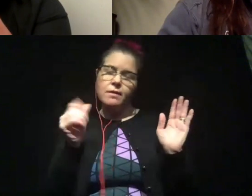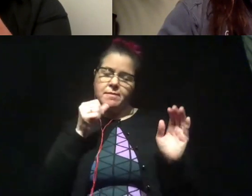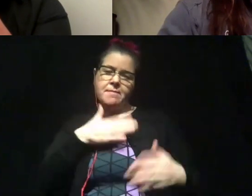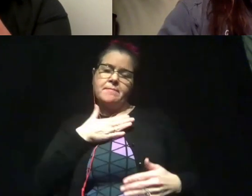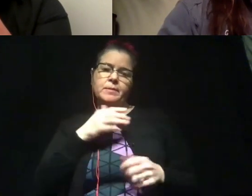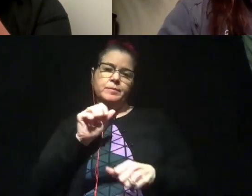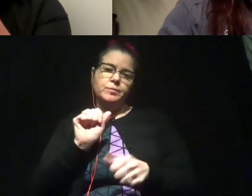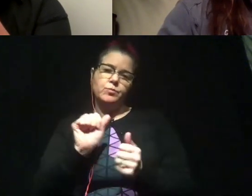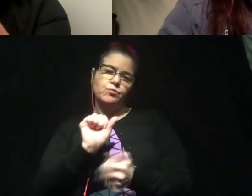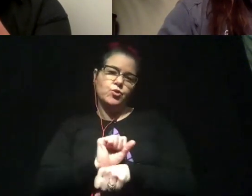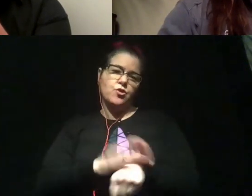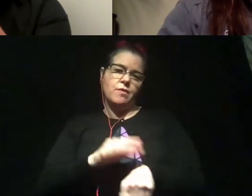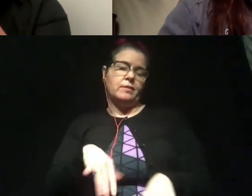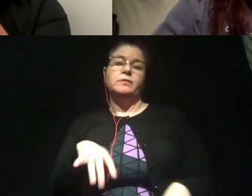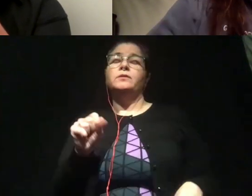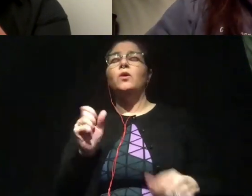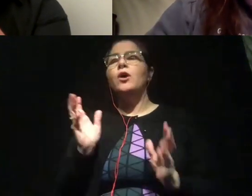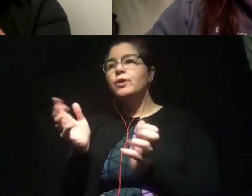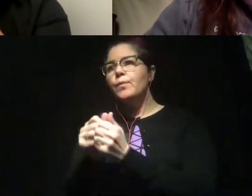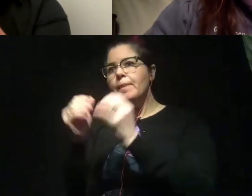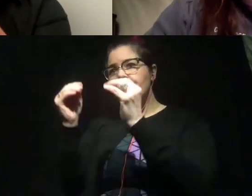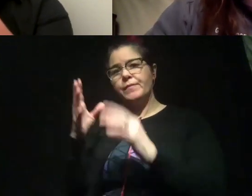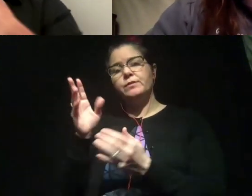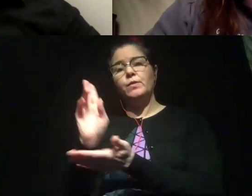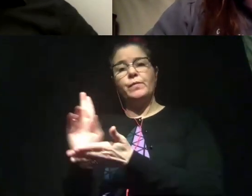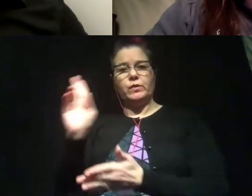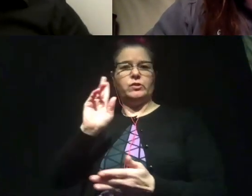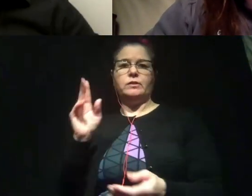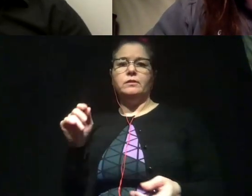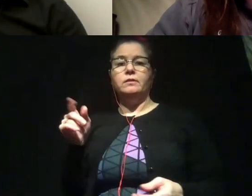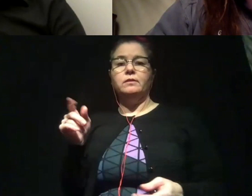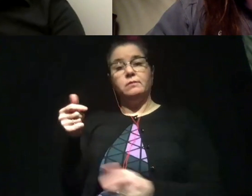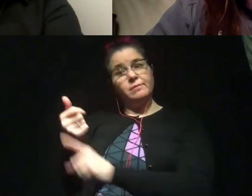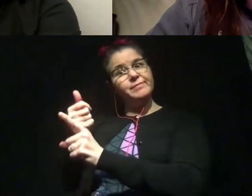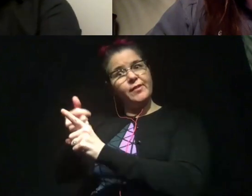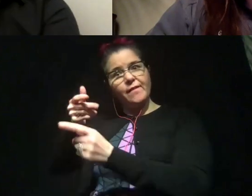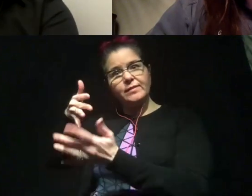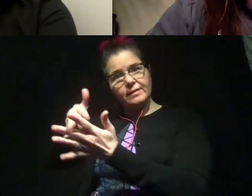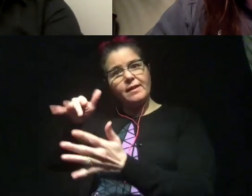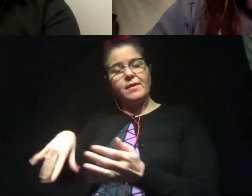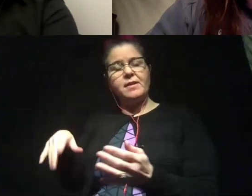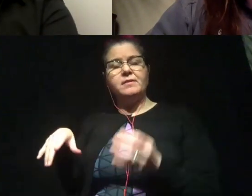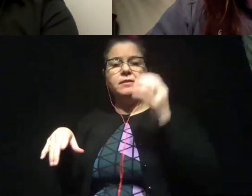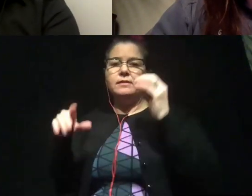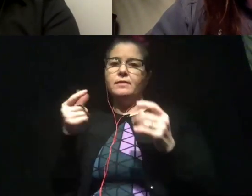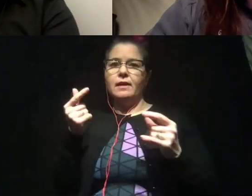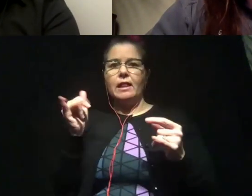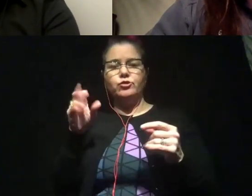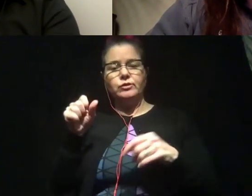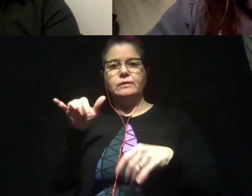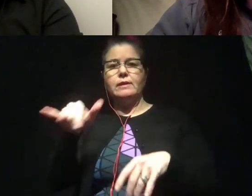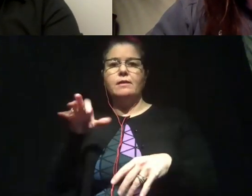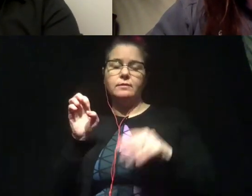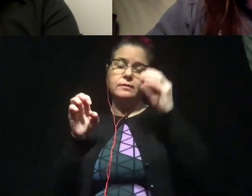and talked with a professor at the university I was at who did study ice sheets and glaciers, and it turns out that